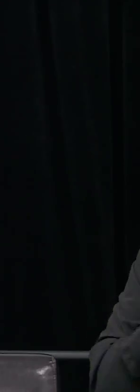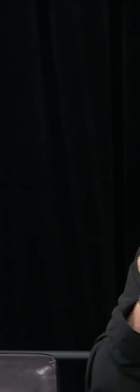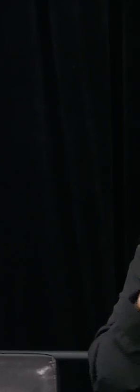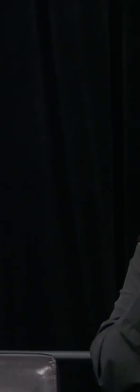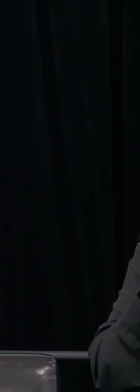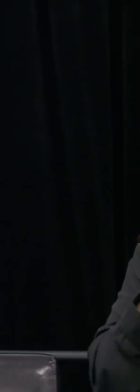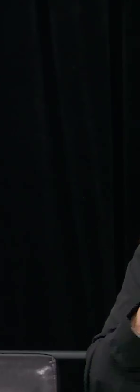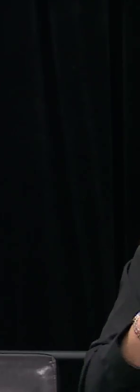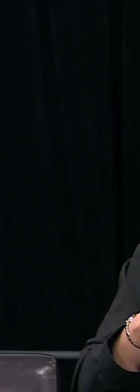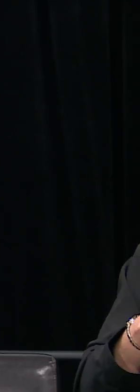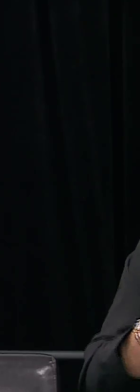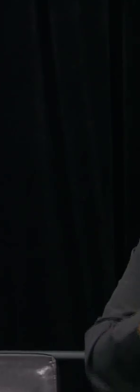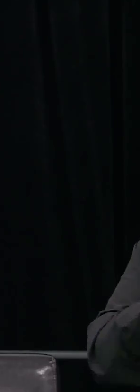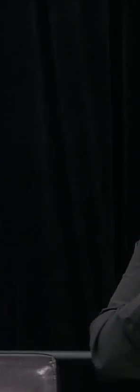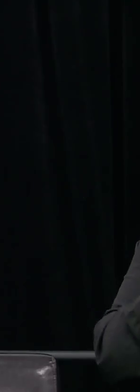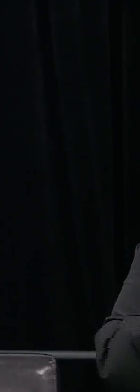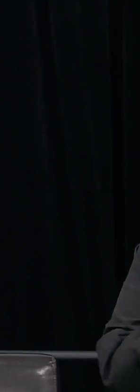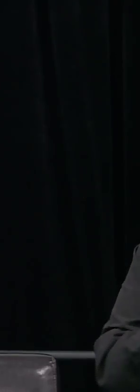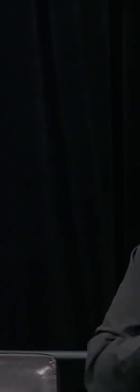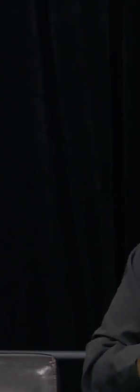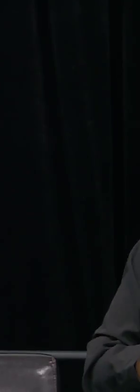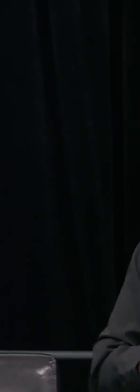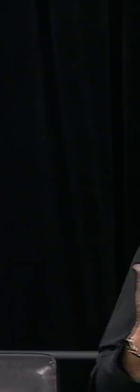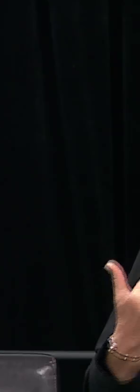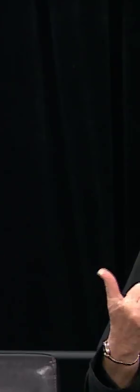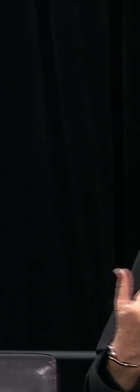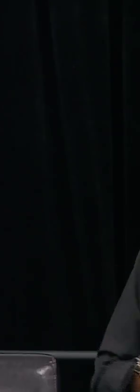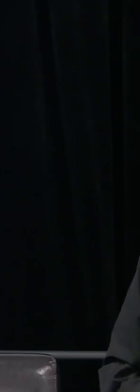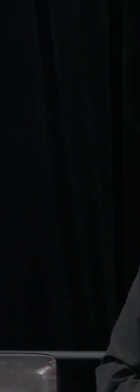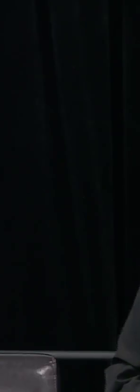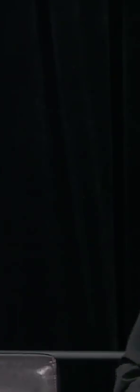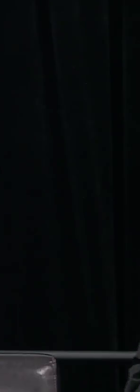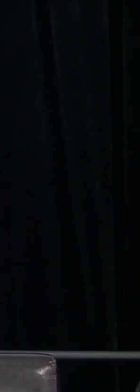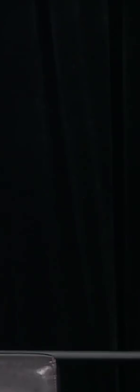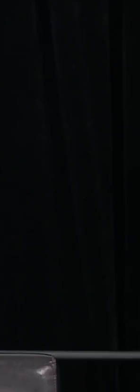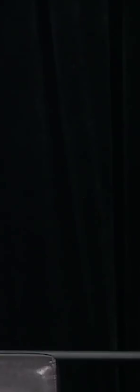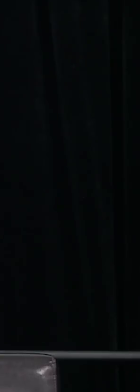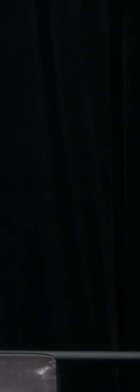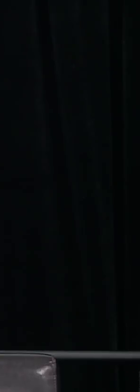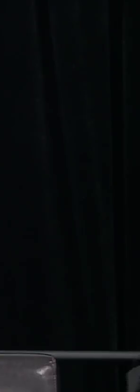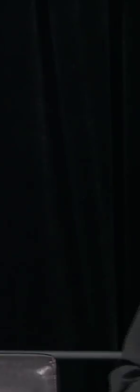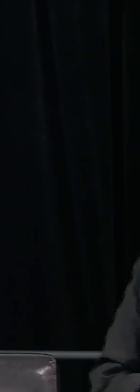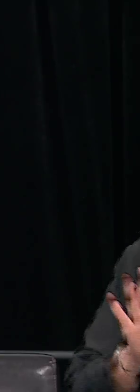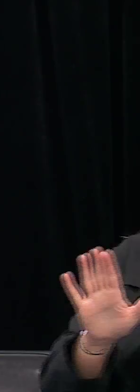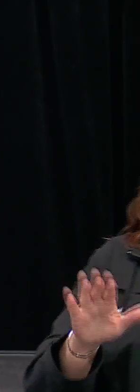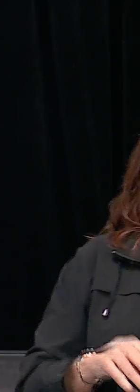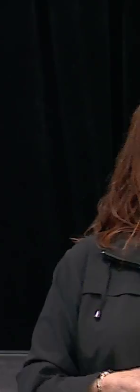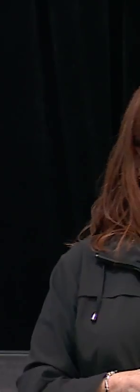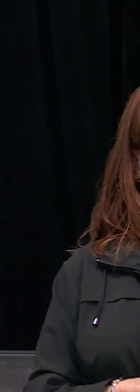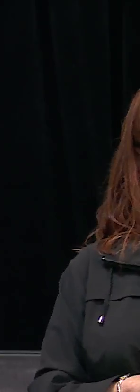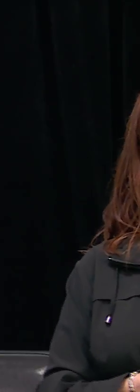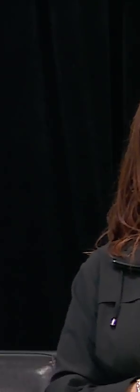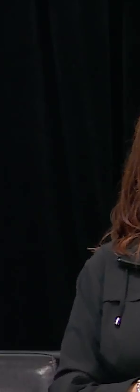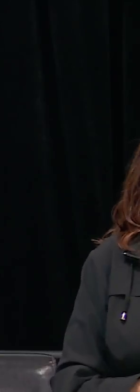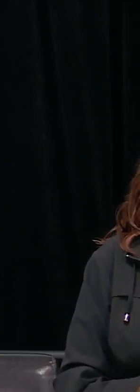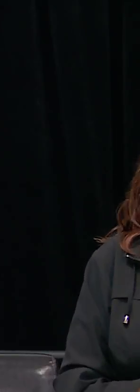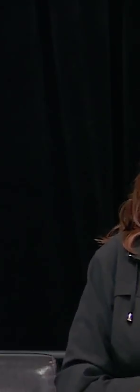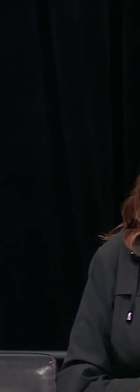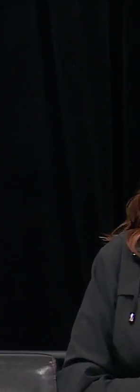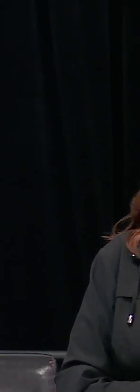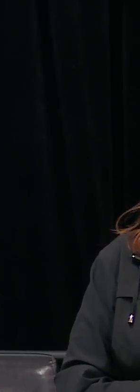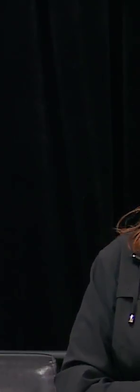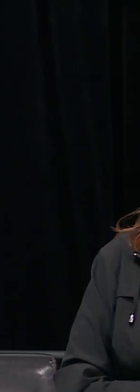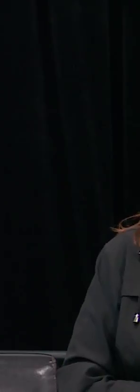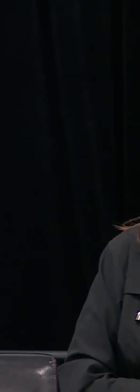solution that would change the way accessibility is done today. Here's the thing. There's 1.7 billion smartphones today. So